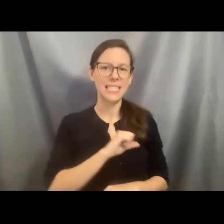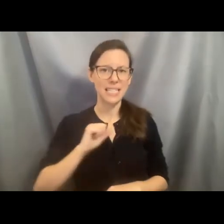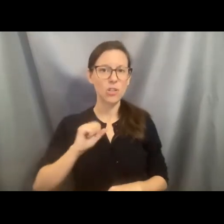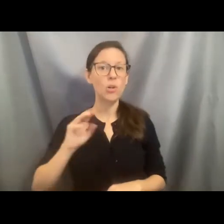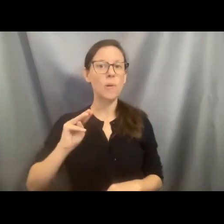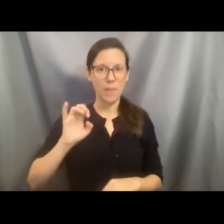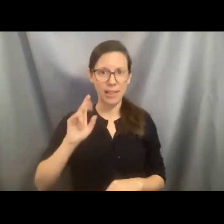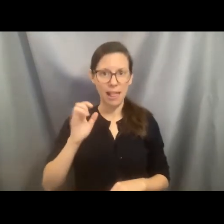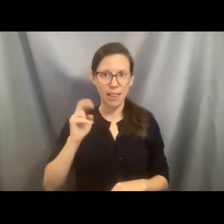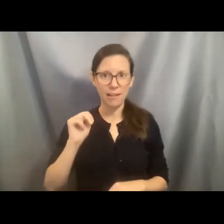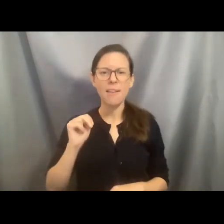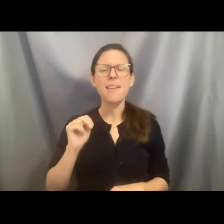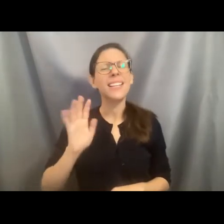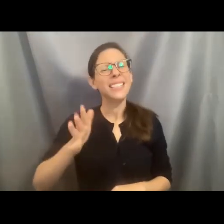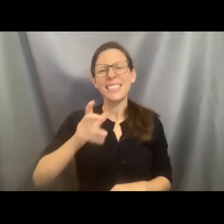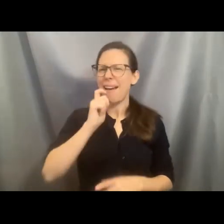So